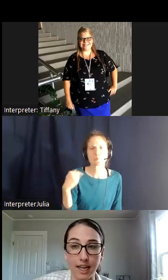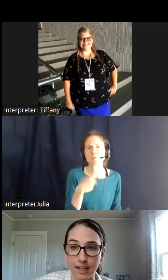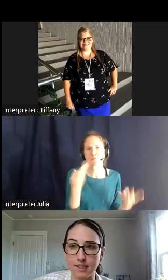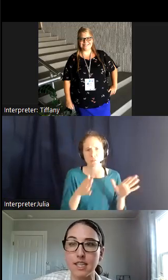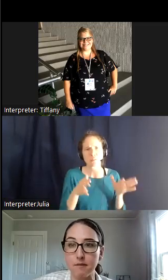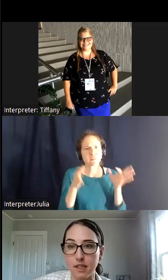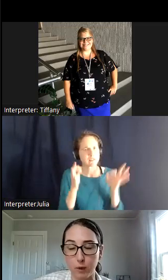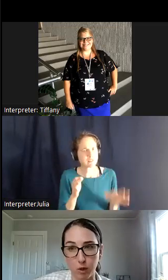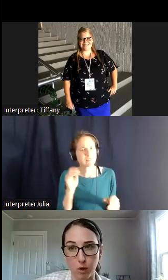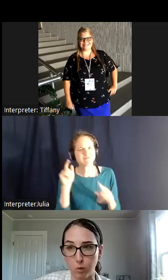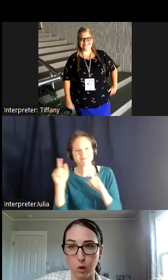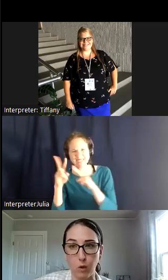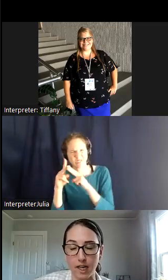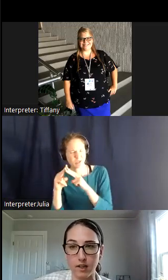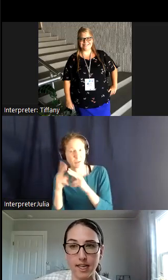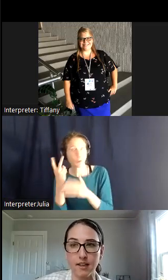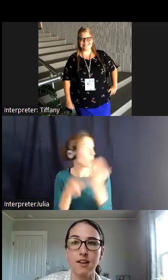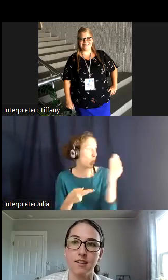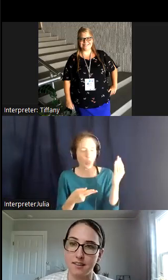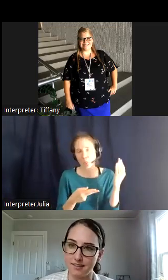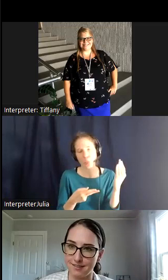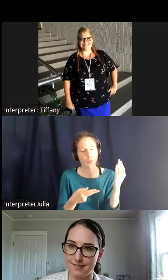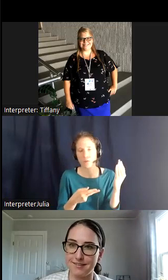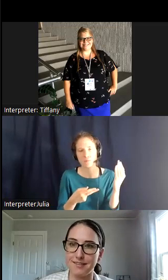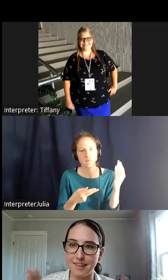not an and, even if we were requiring